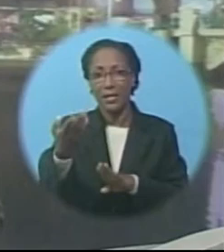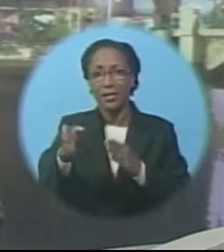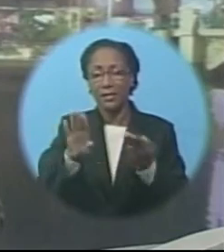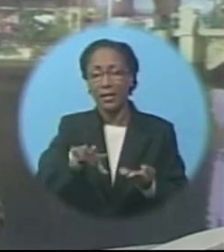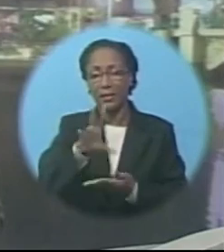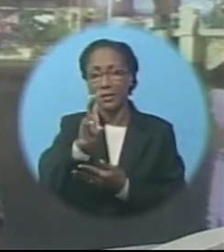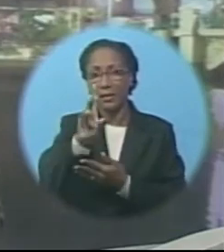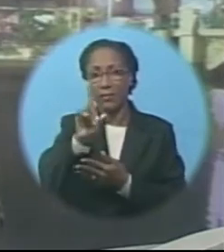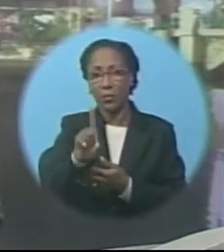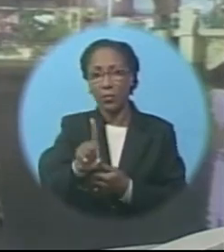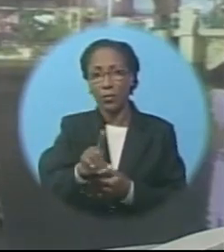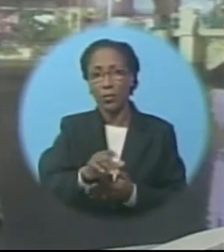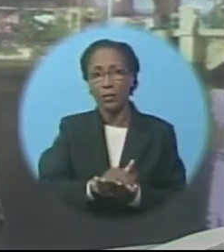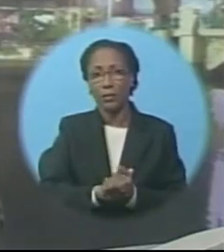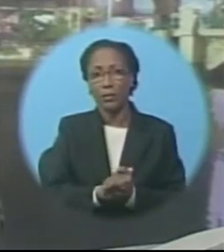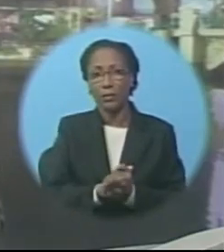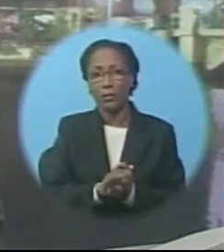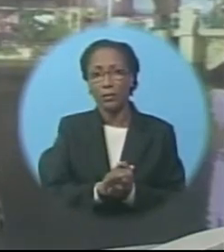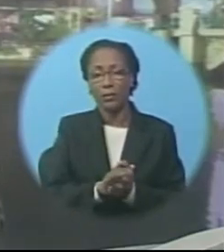today.